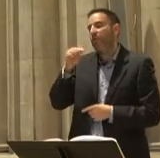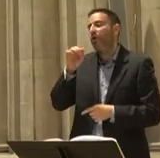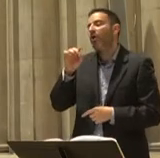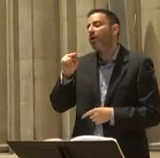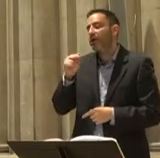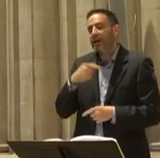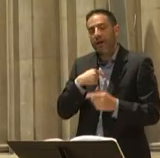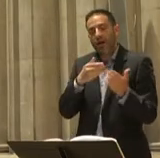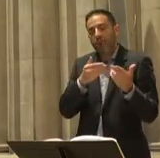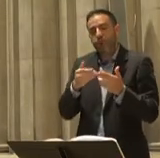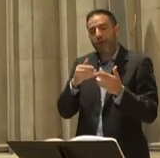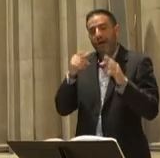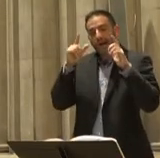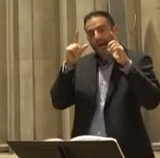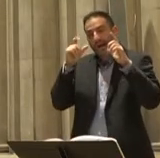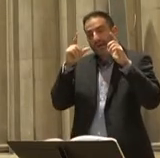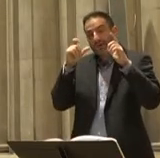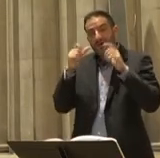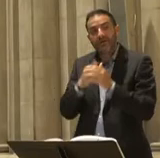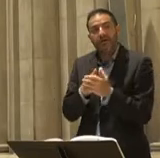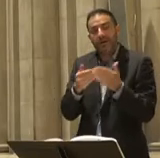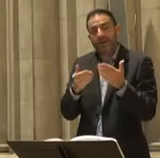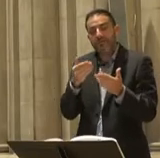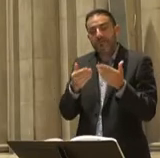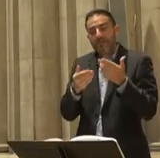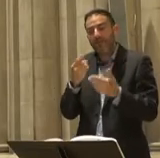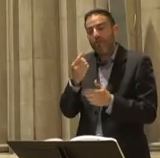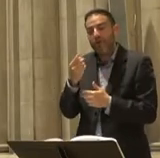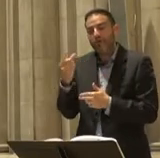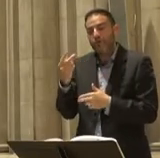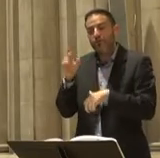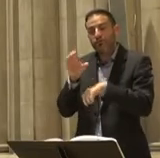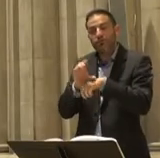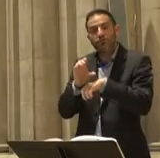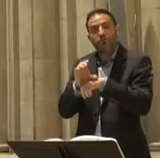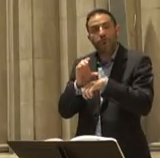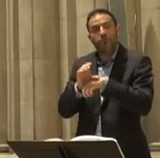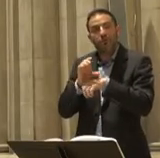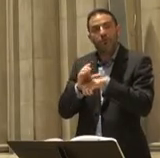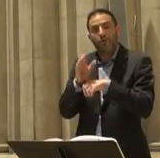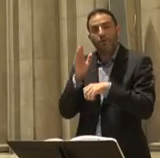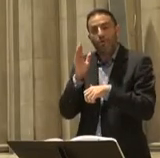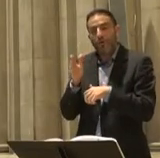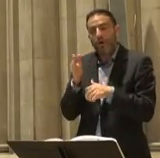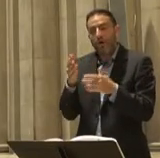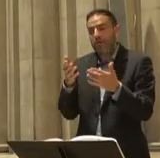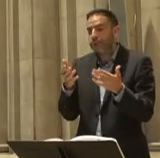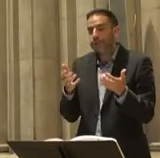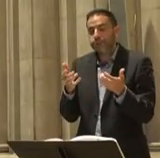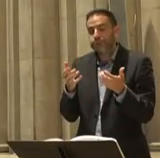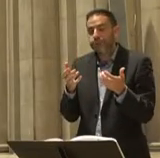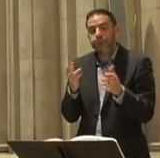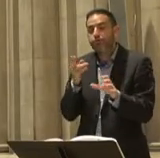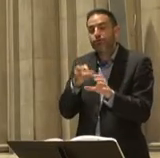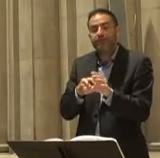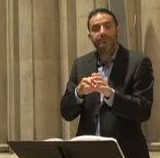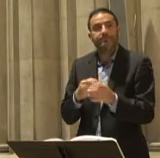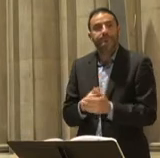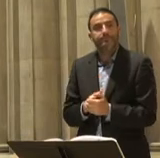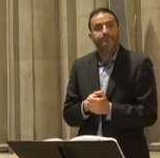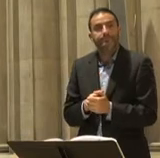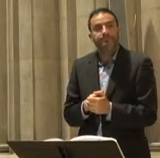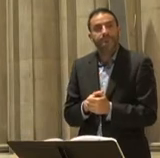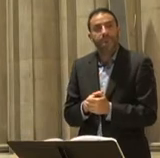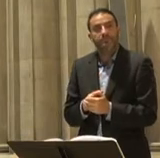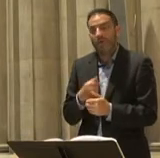a camera, and maybe one or two of our congregation will like to join in with what we're doing, and it could